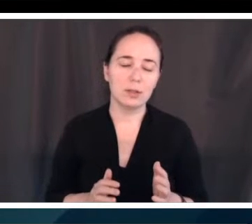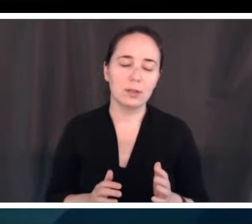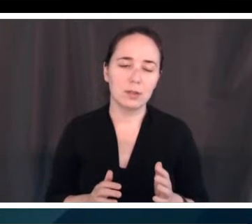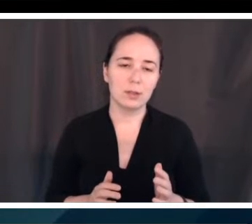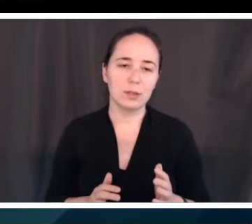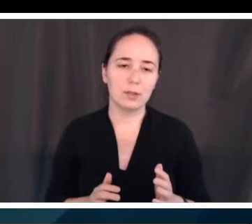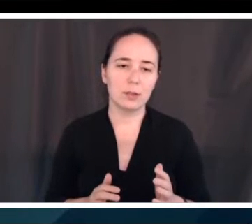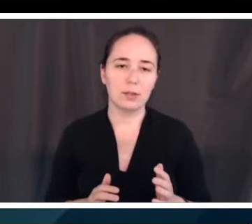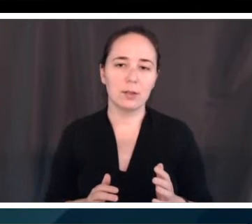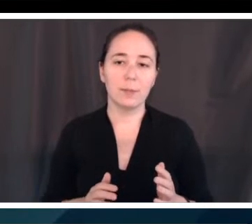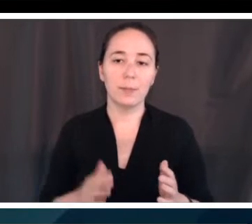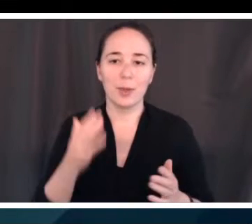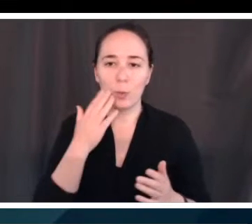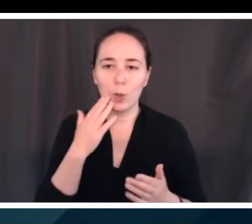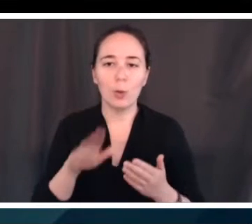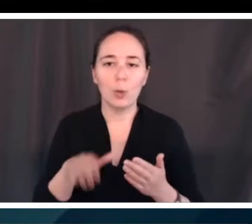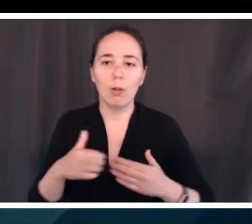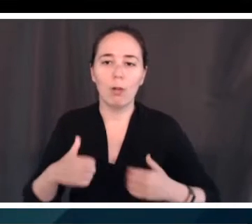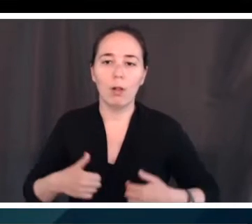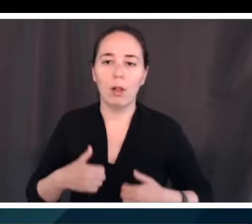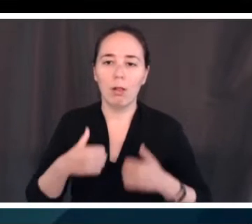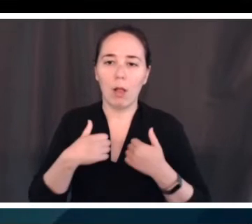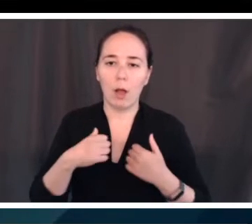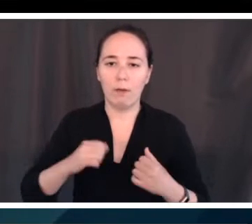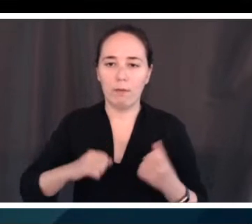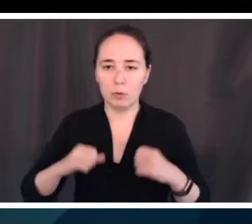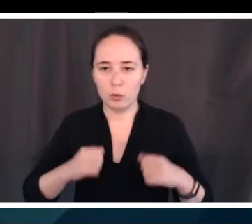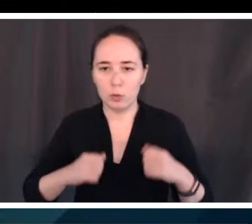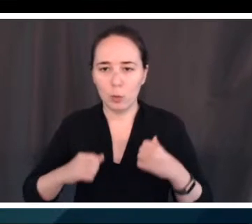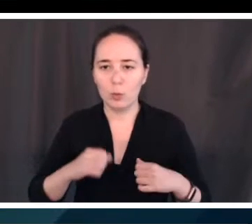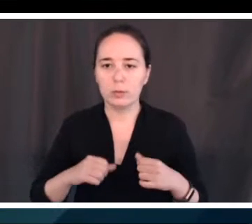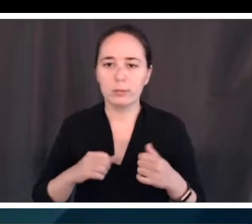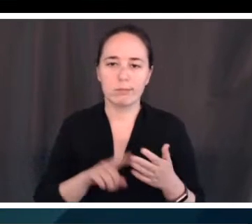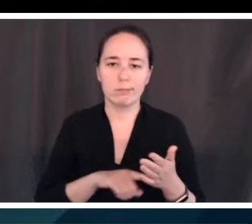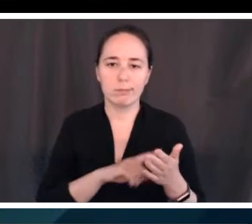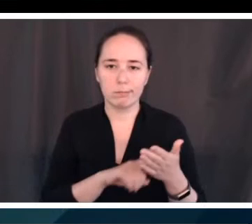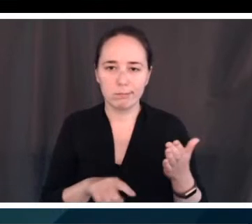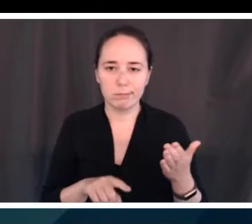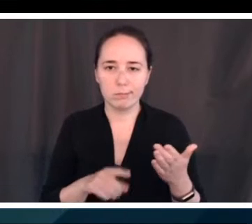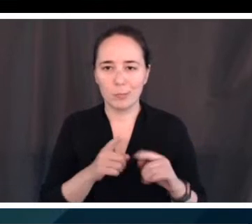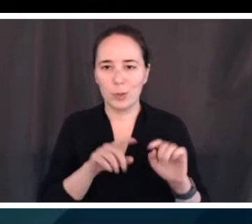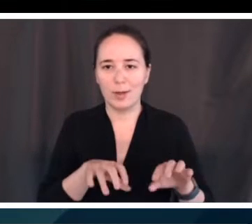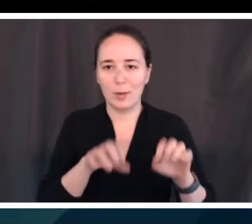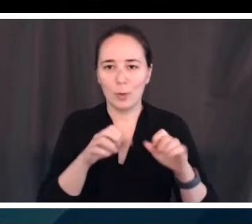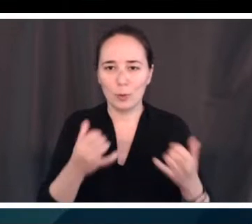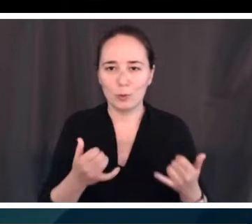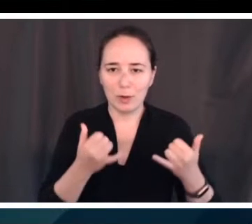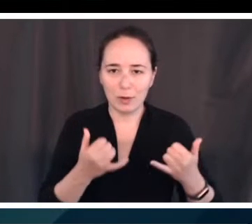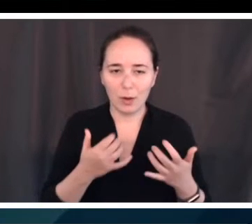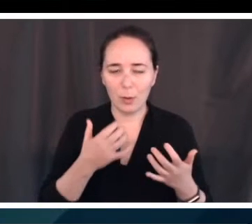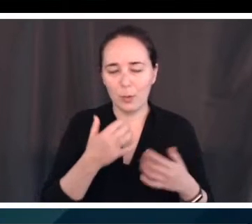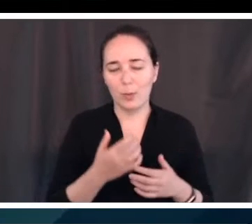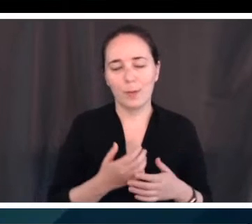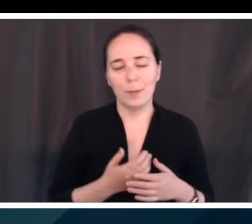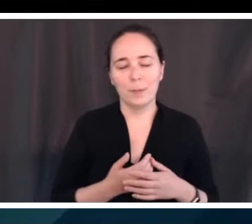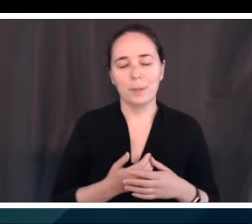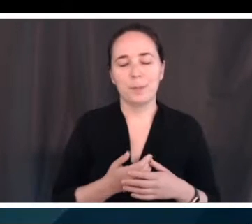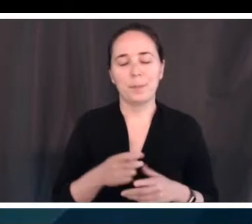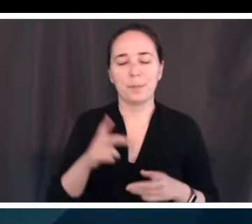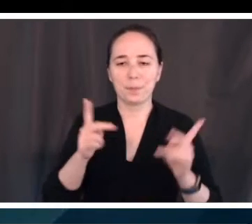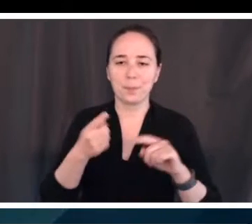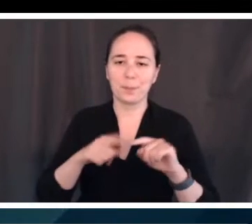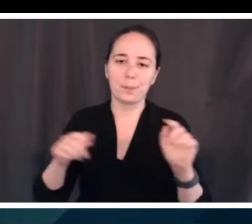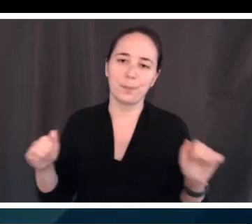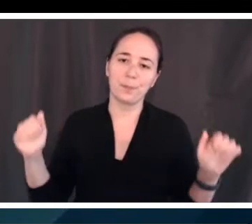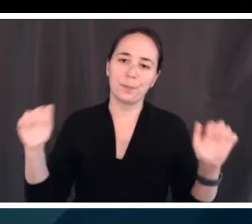any sort of live performance is something that is not really easy to come by in this time, and certainly,